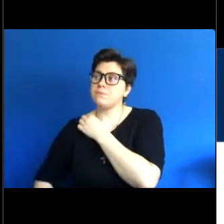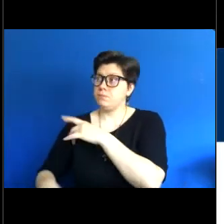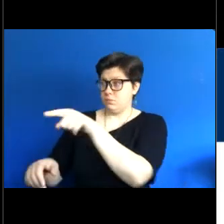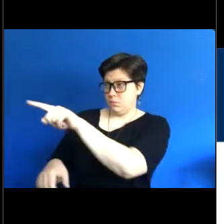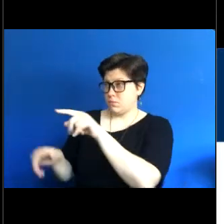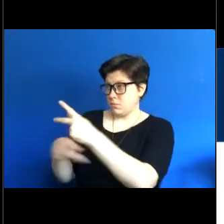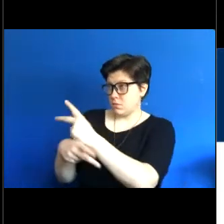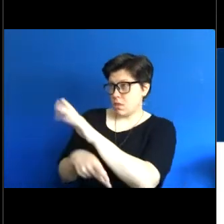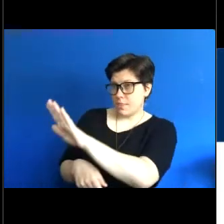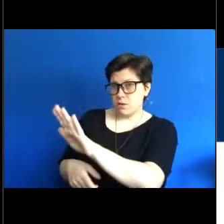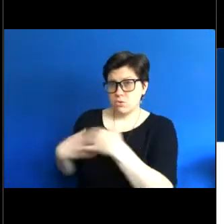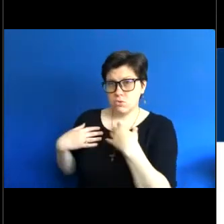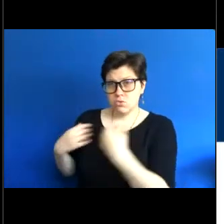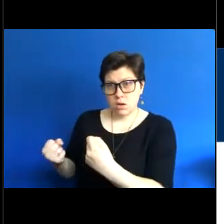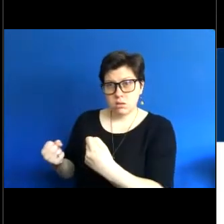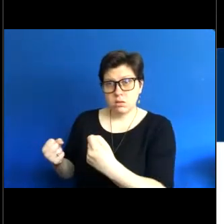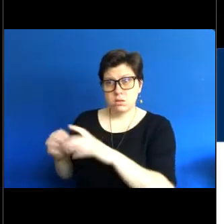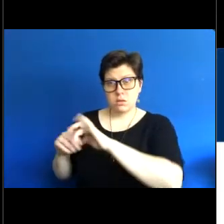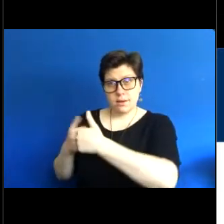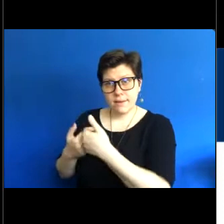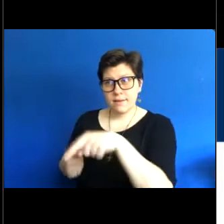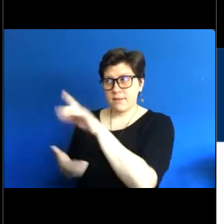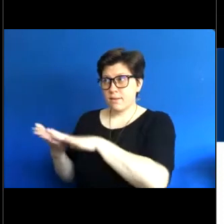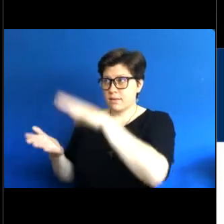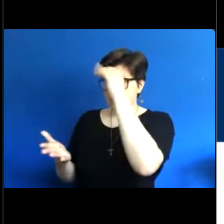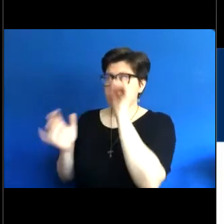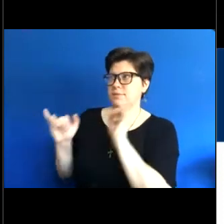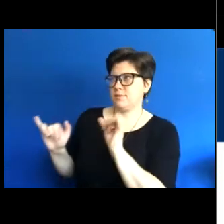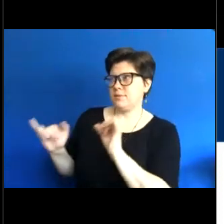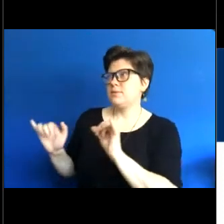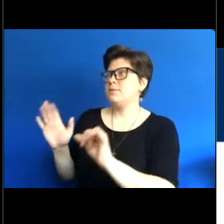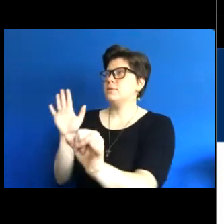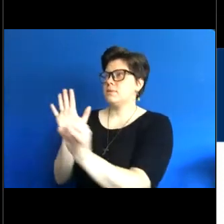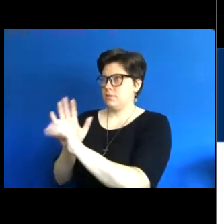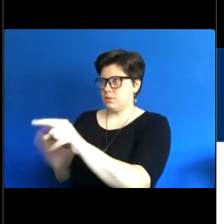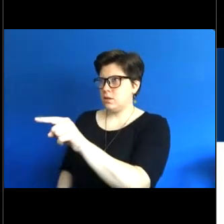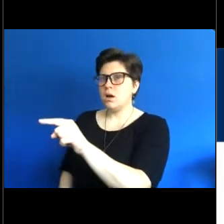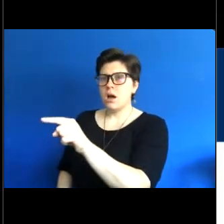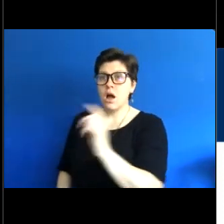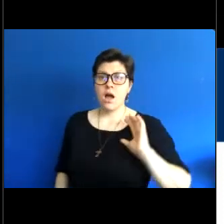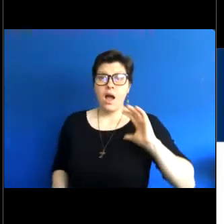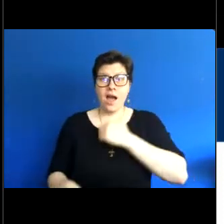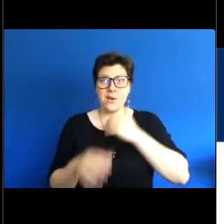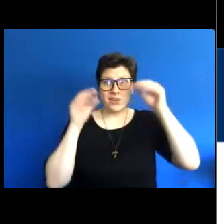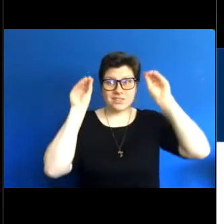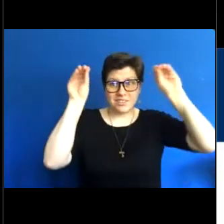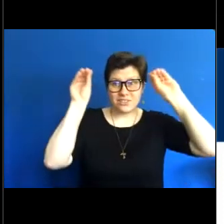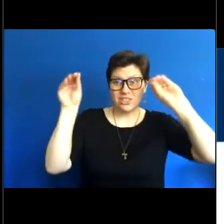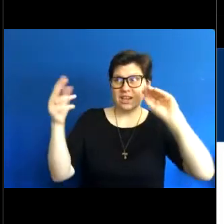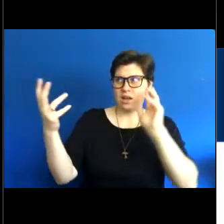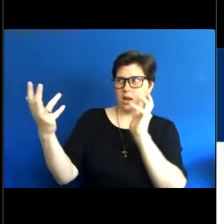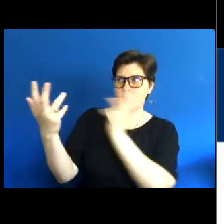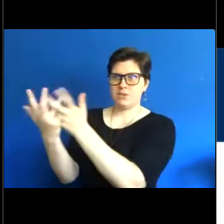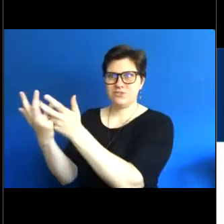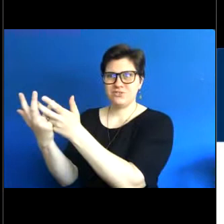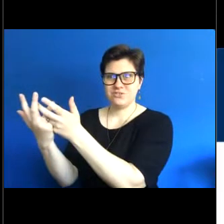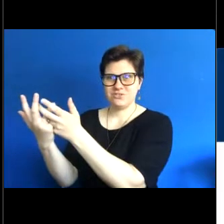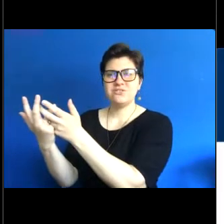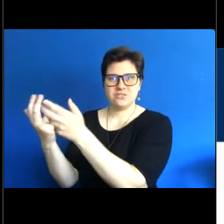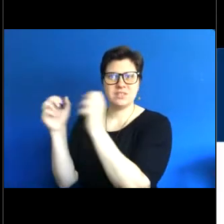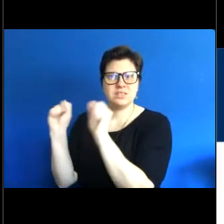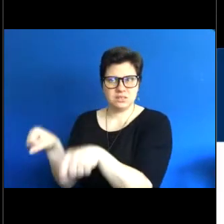and identifying the ways in which they learn, we can then adapt our teaching to best serve those learning needs and